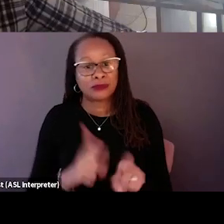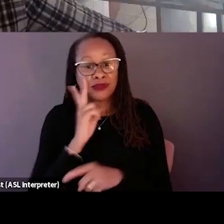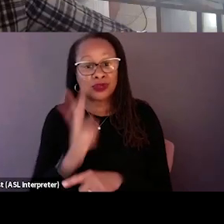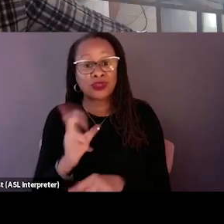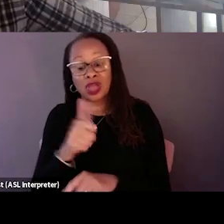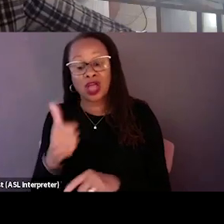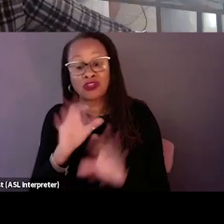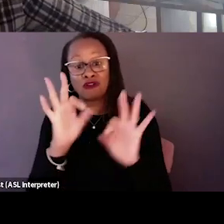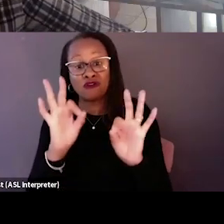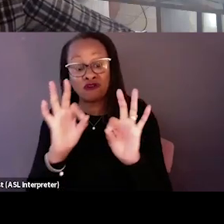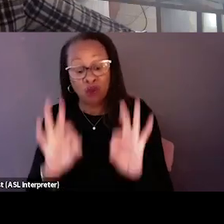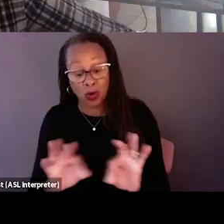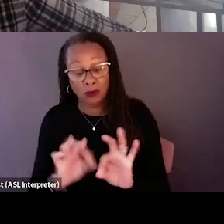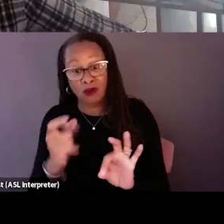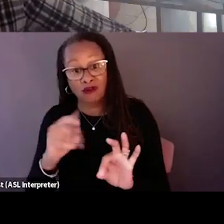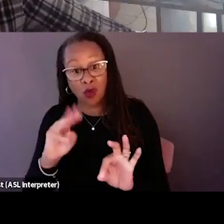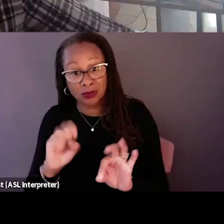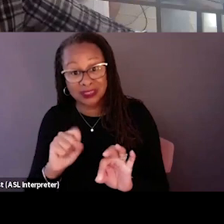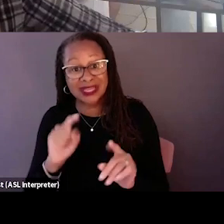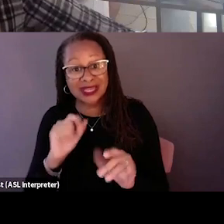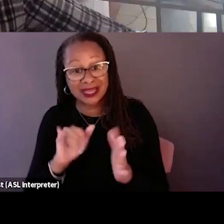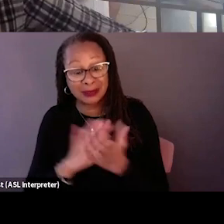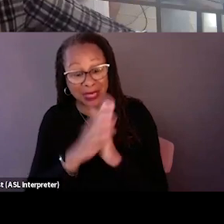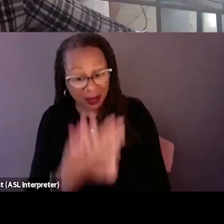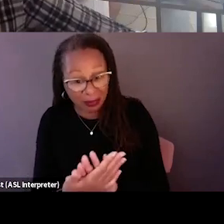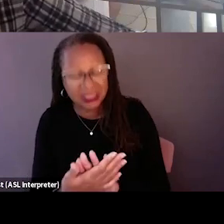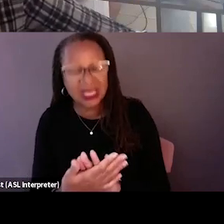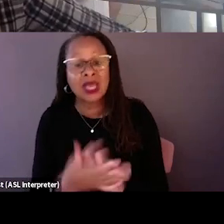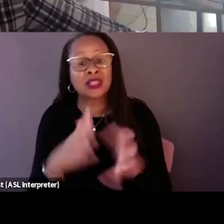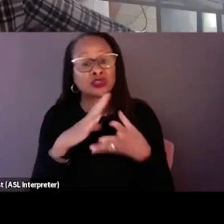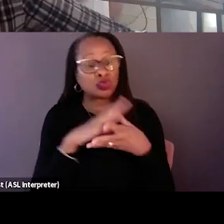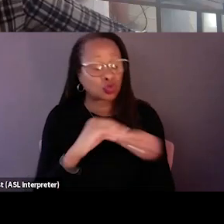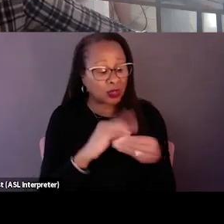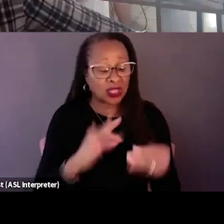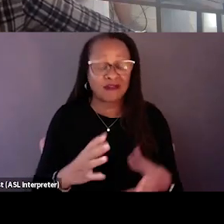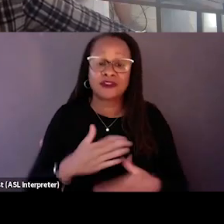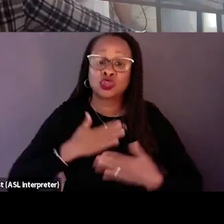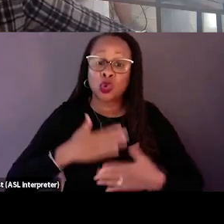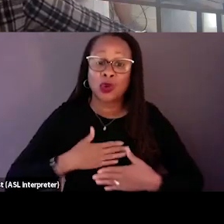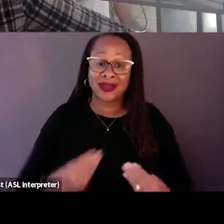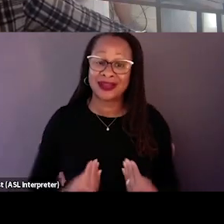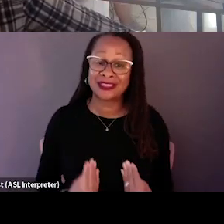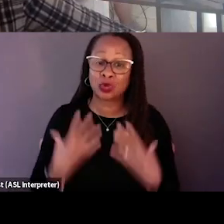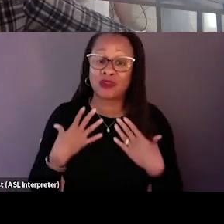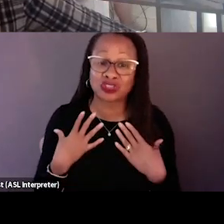morphs into, these are stories of joy and inspiration. It is a